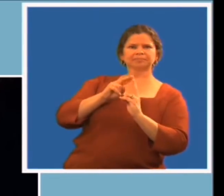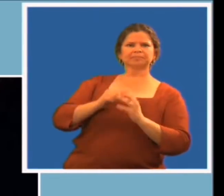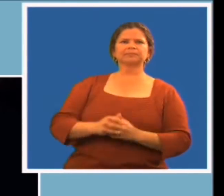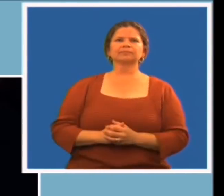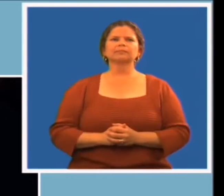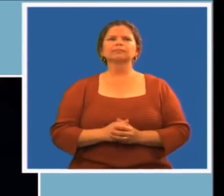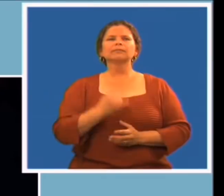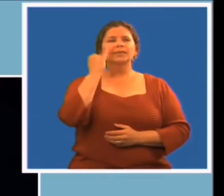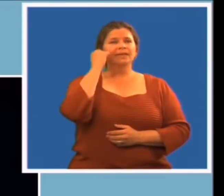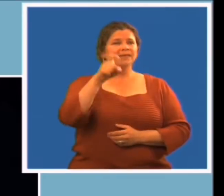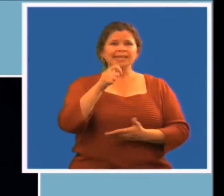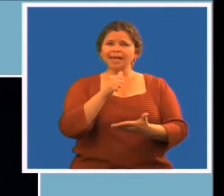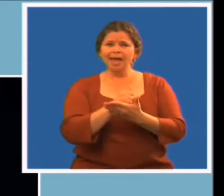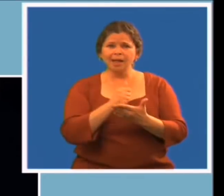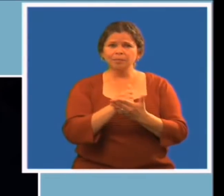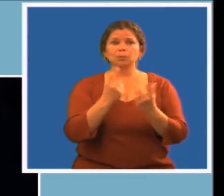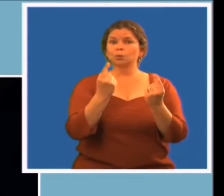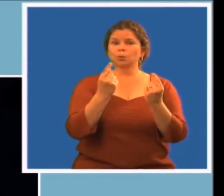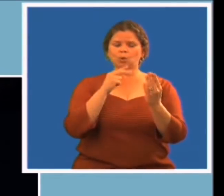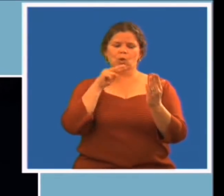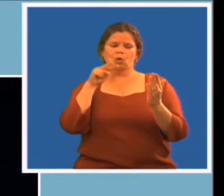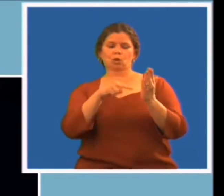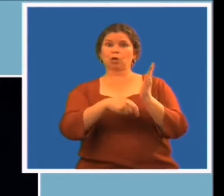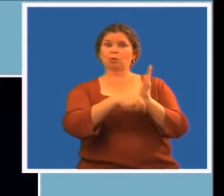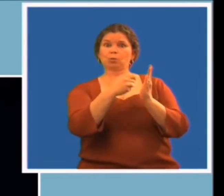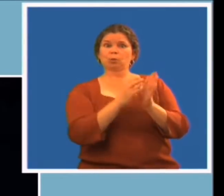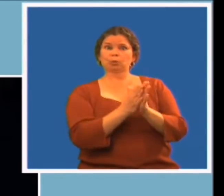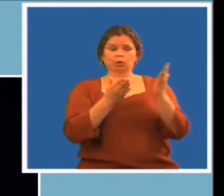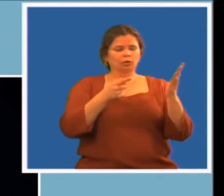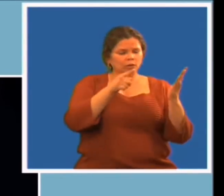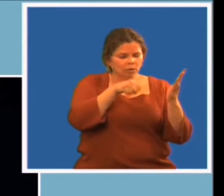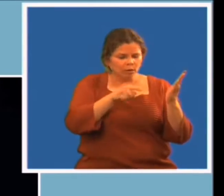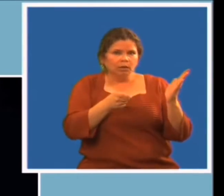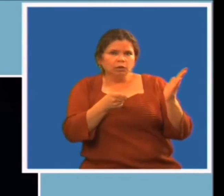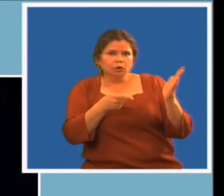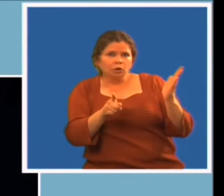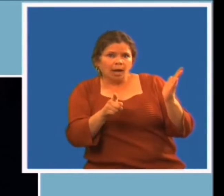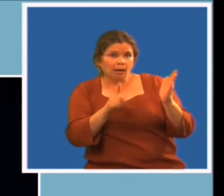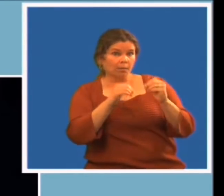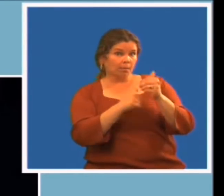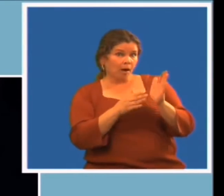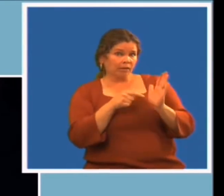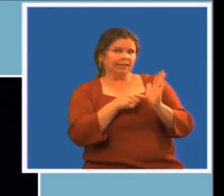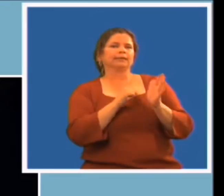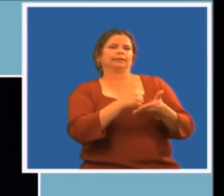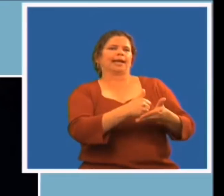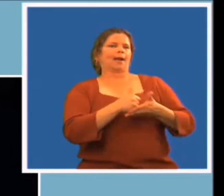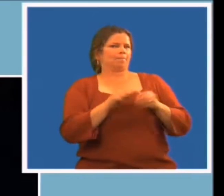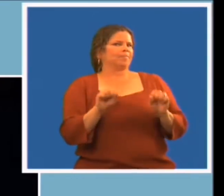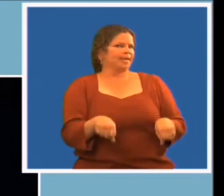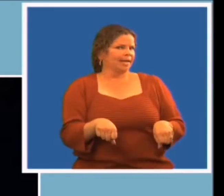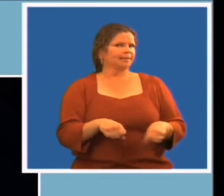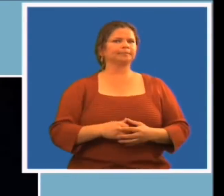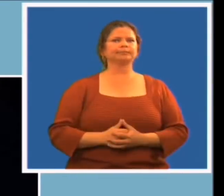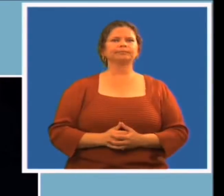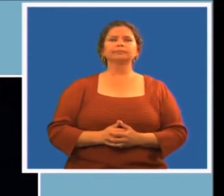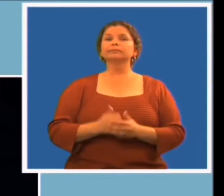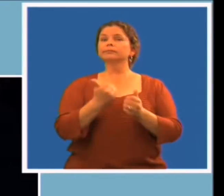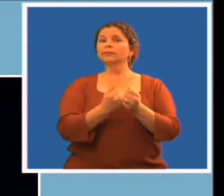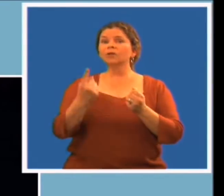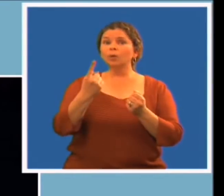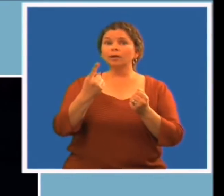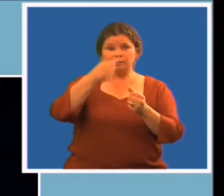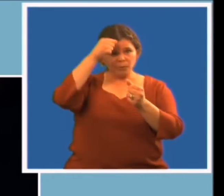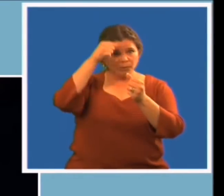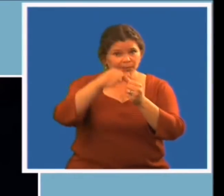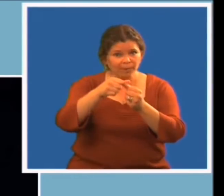refer to your program for a special note where we may be able to help you. And